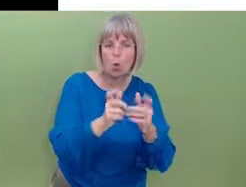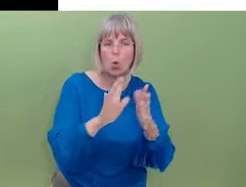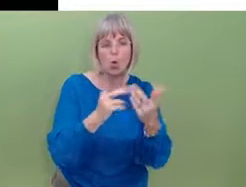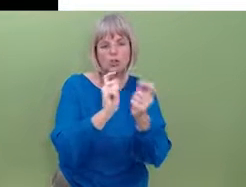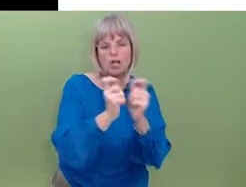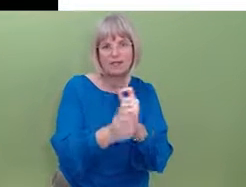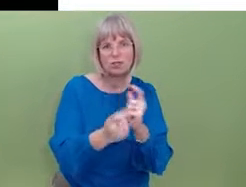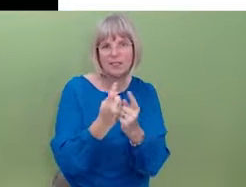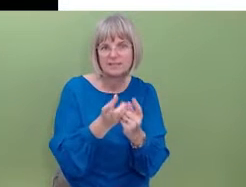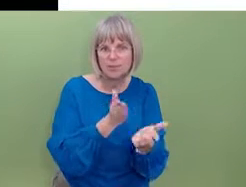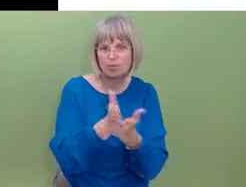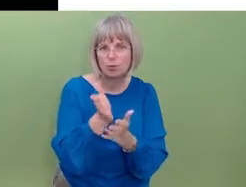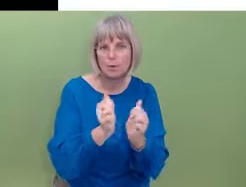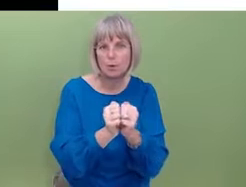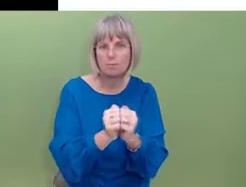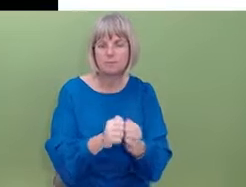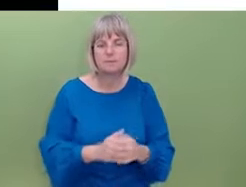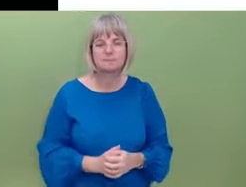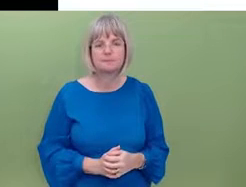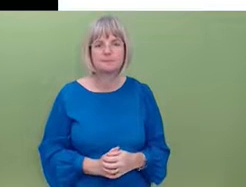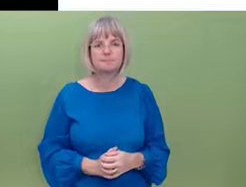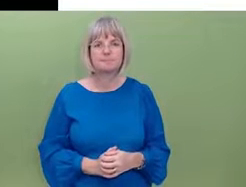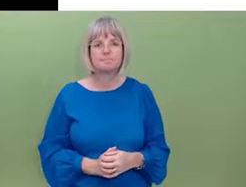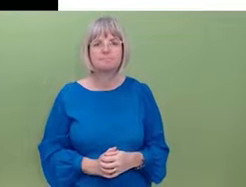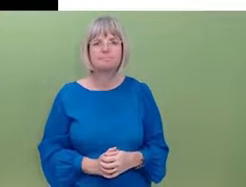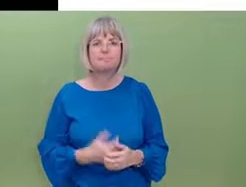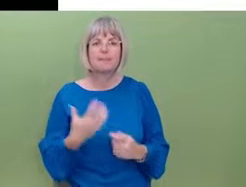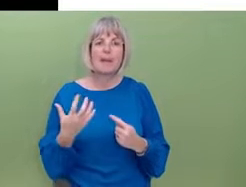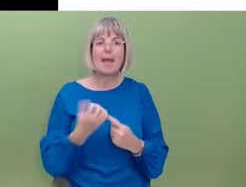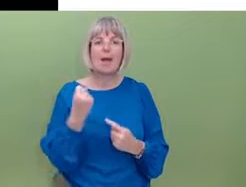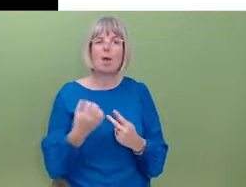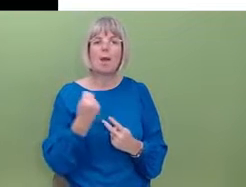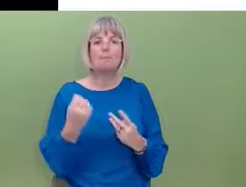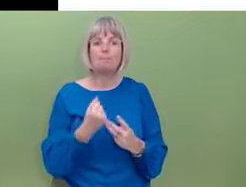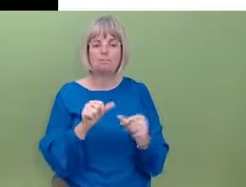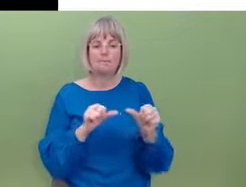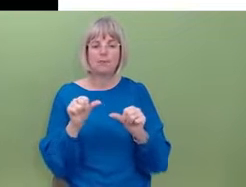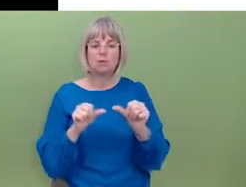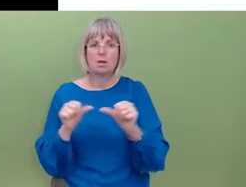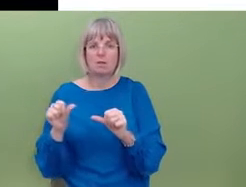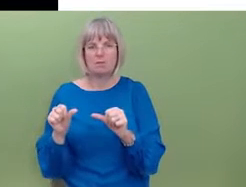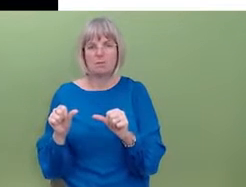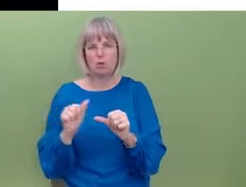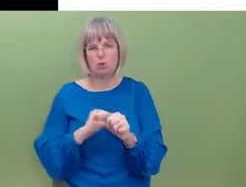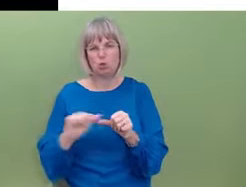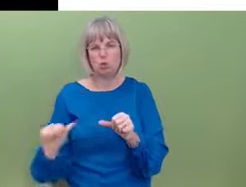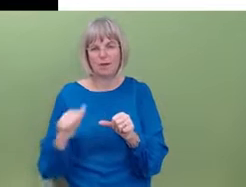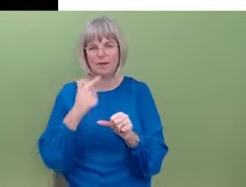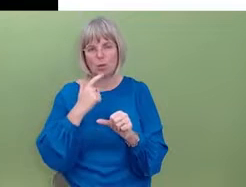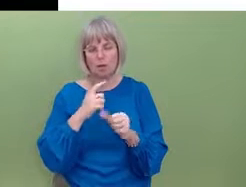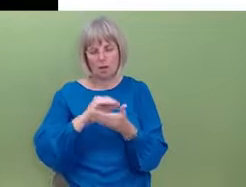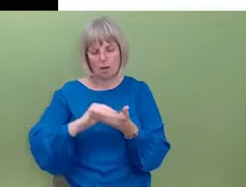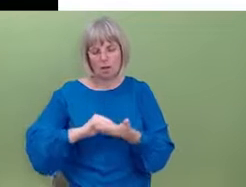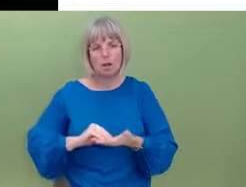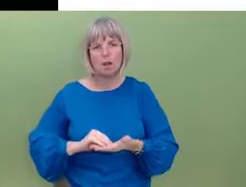Routine outcome measures would be typically completed in the waiting room prior to the session starting. However,